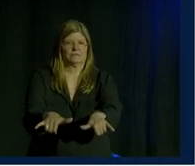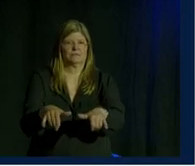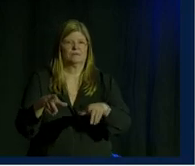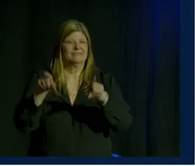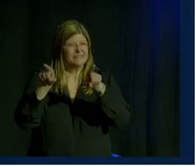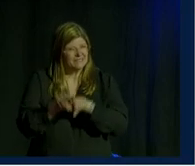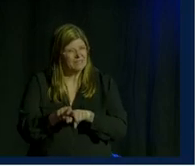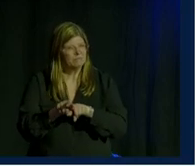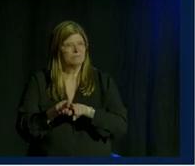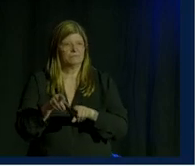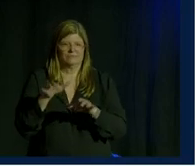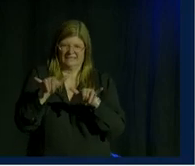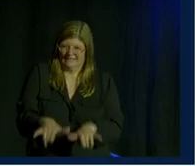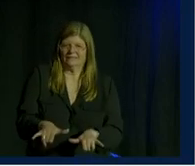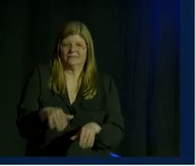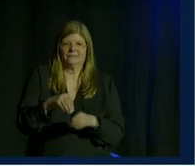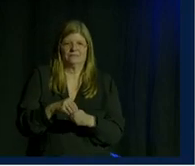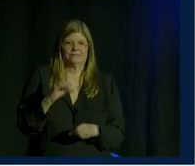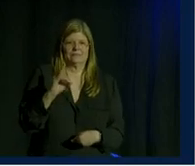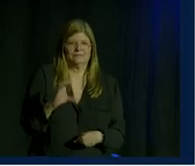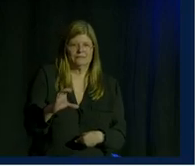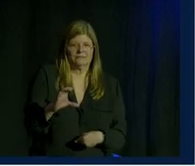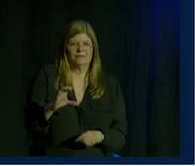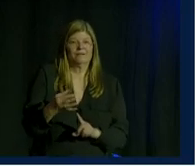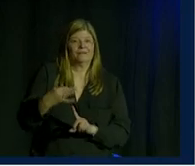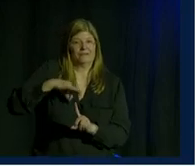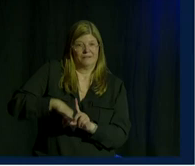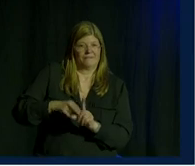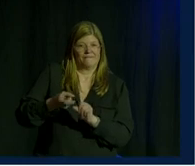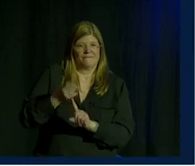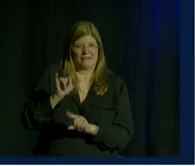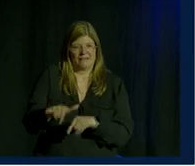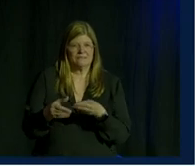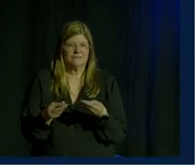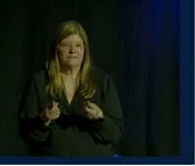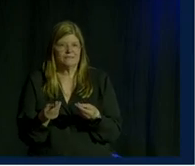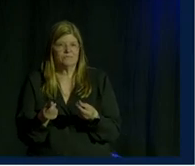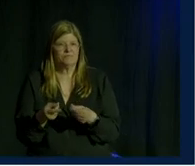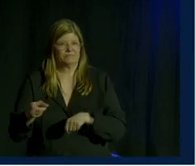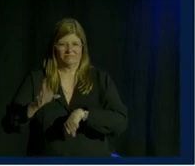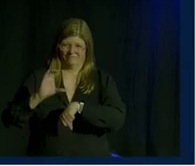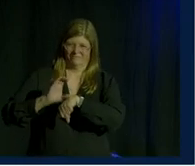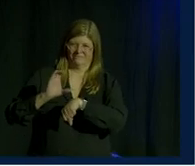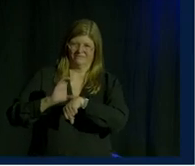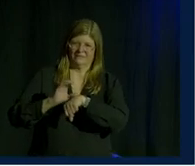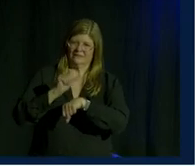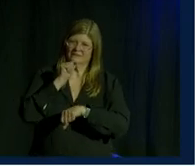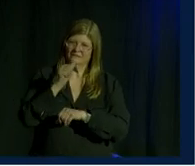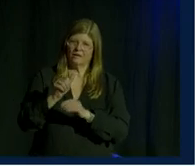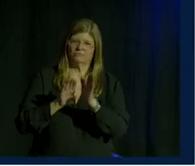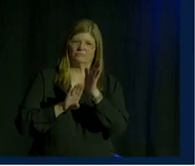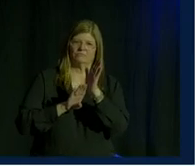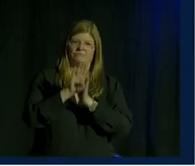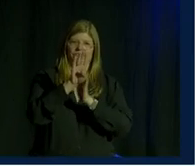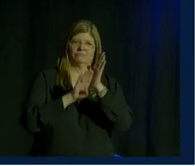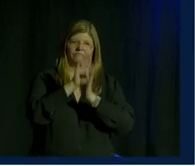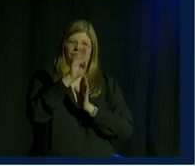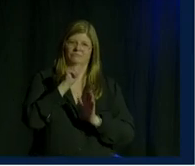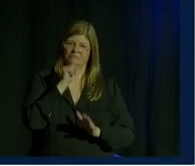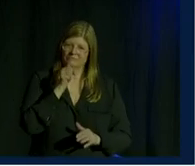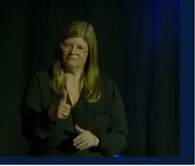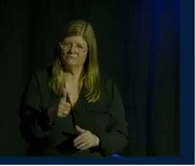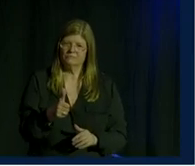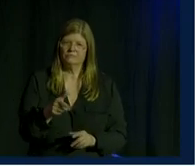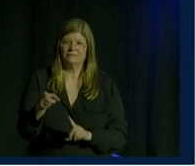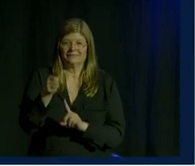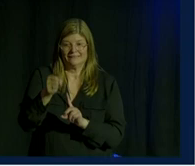term. Furthermore, since churches are not developers, by partnering with DEMPED, the Southern Baptist Church will benefit